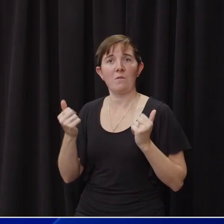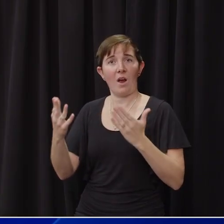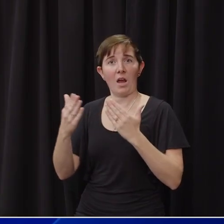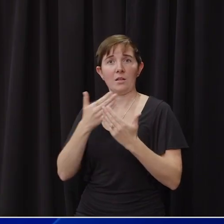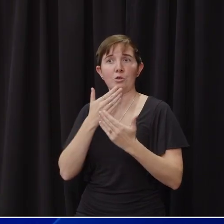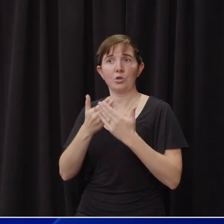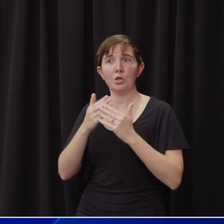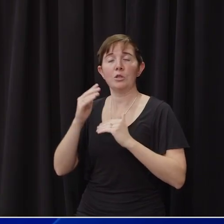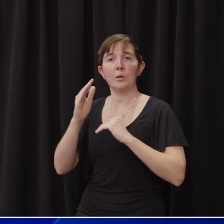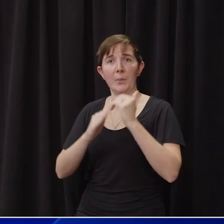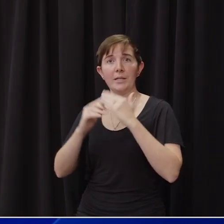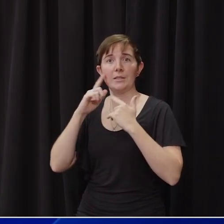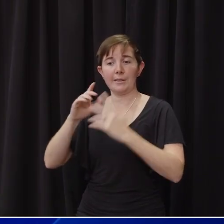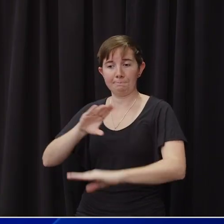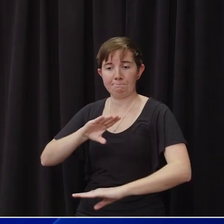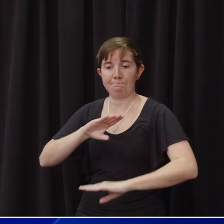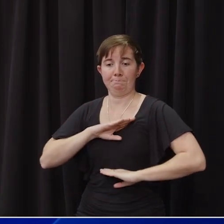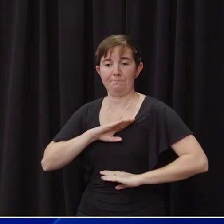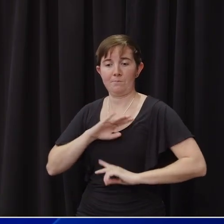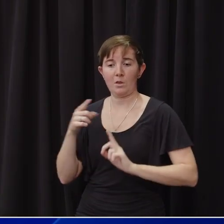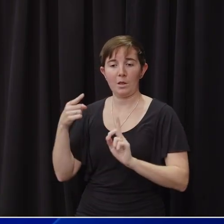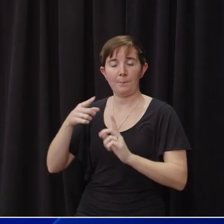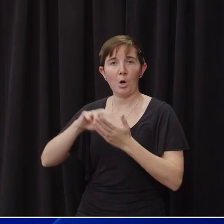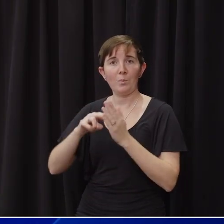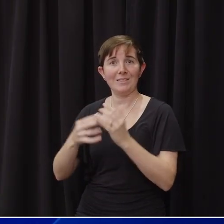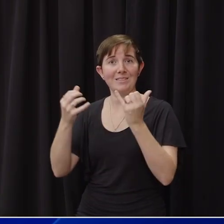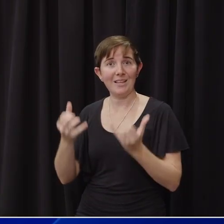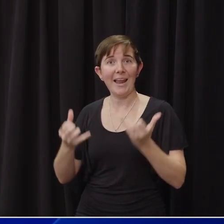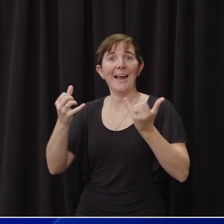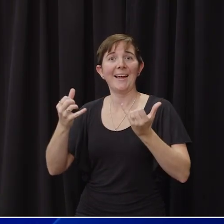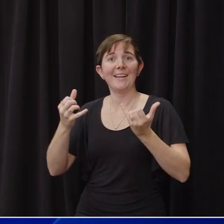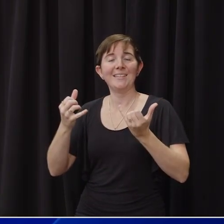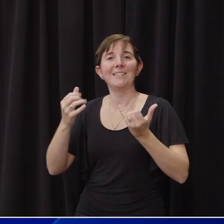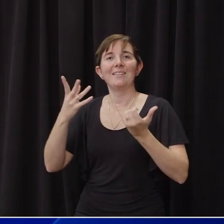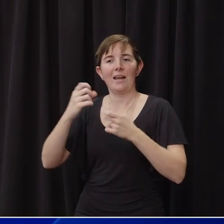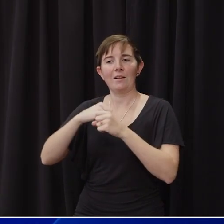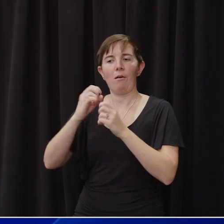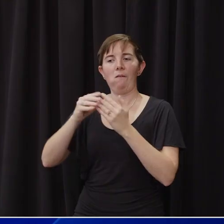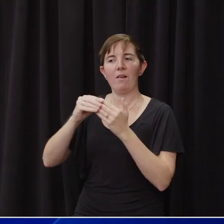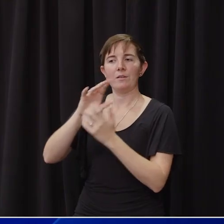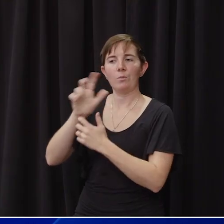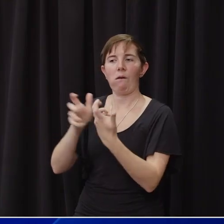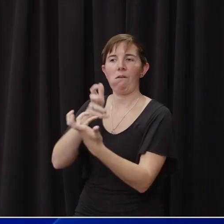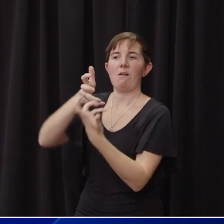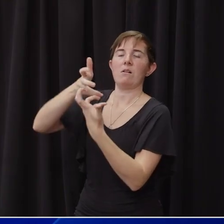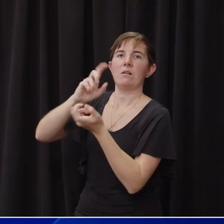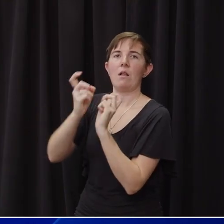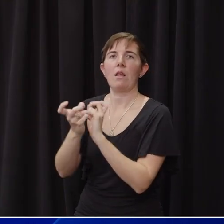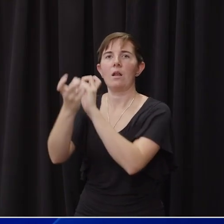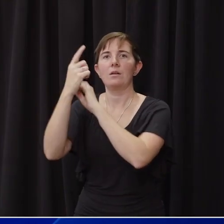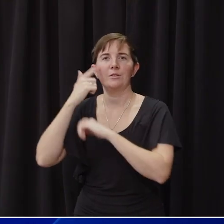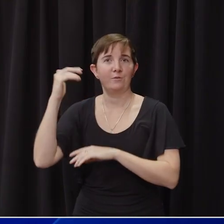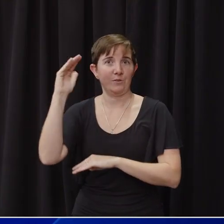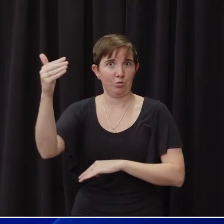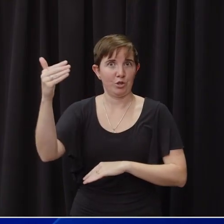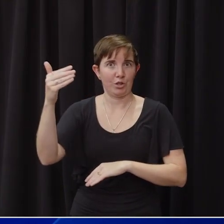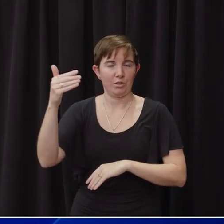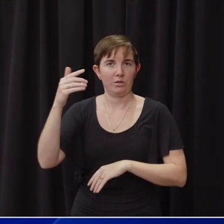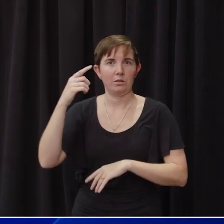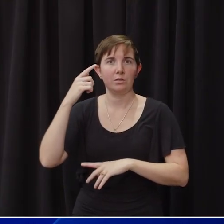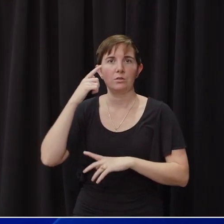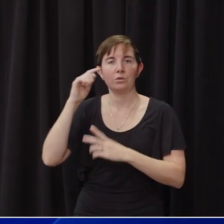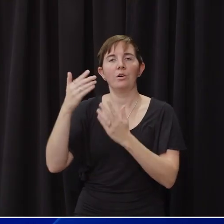building that serves the purpose today, but make it flexible for adaptation in the future, so that the things